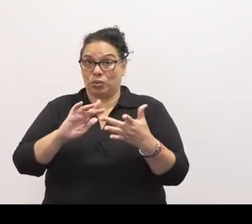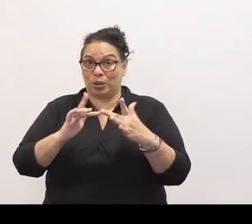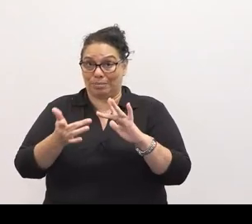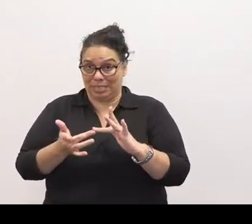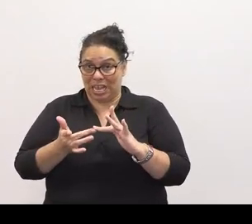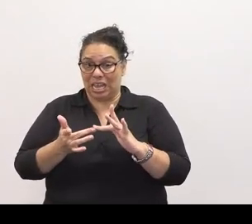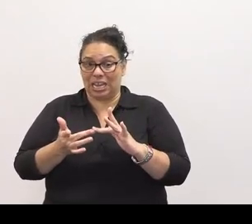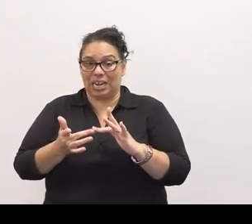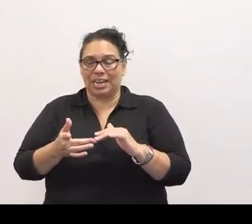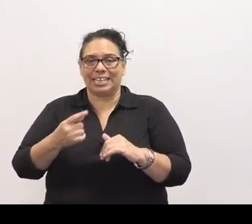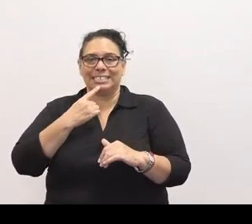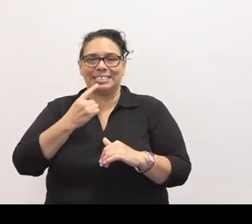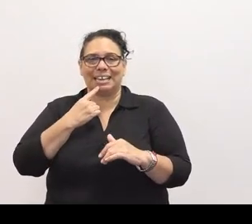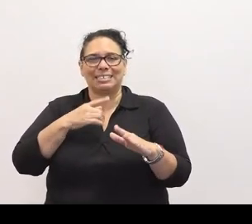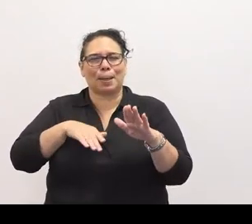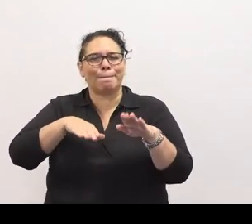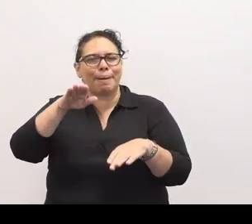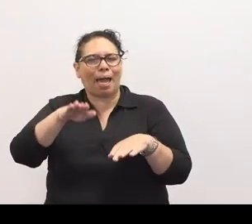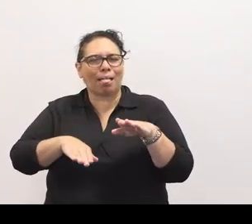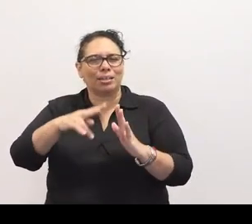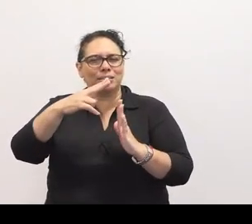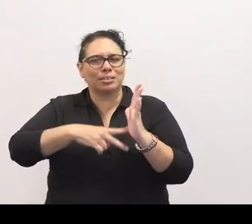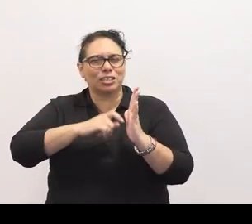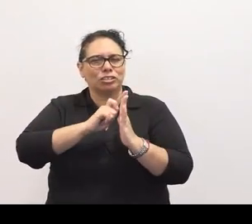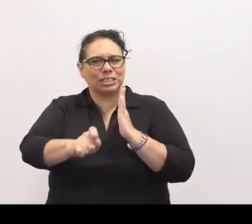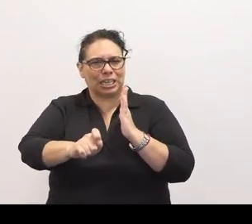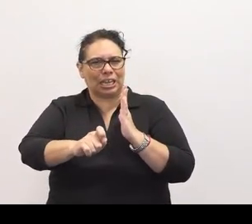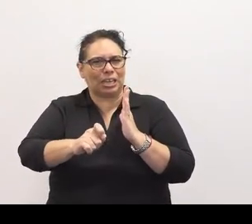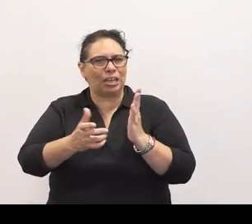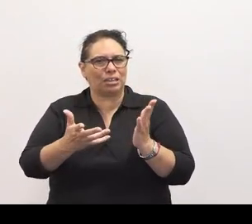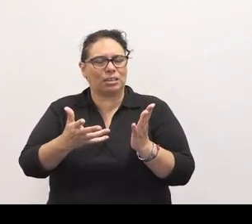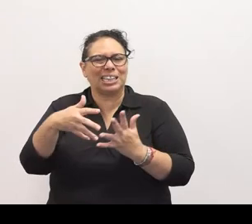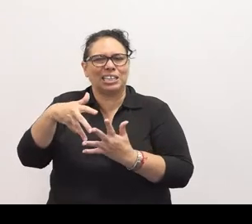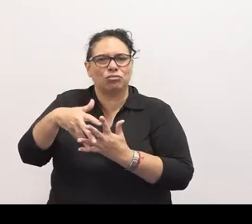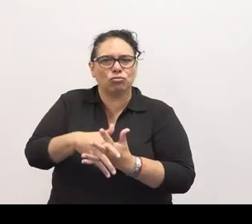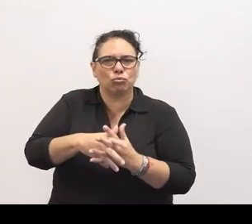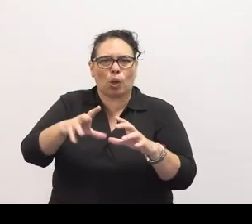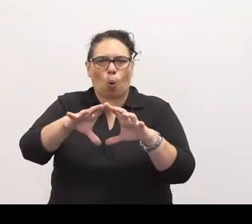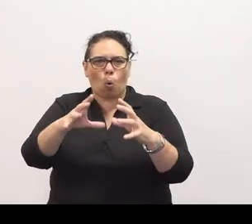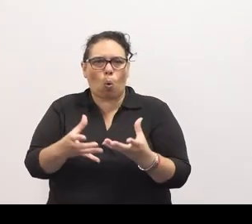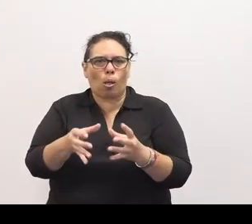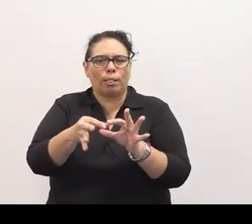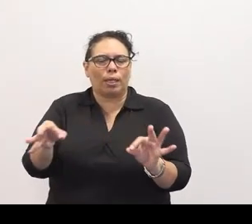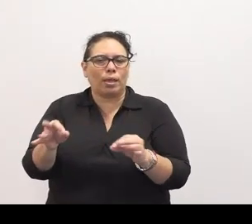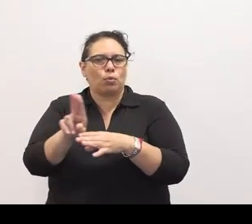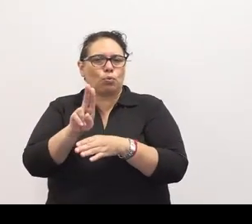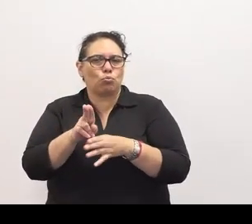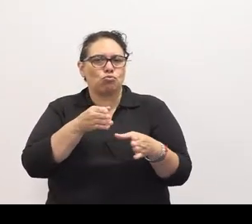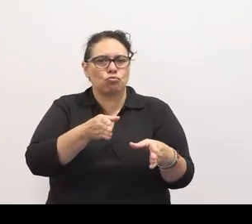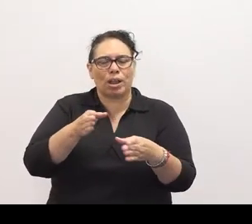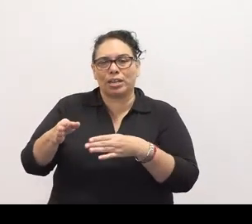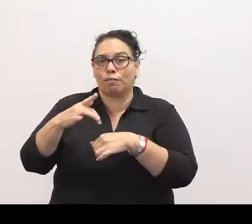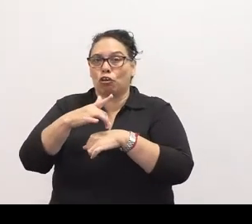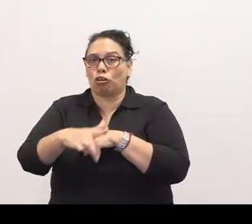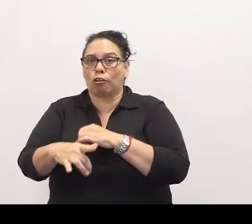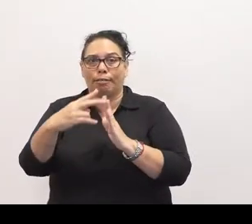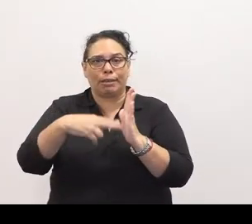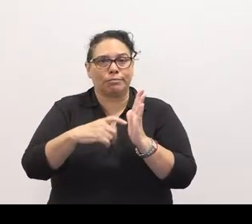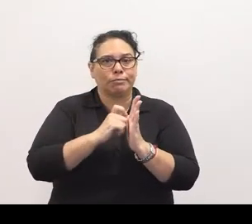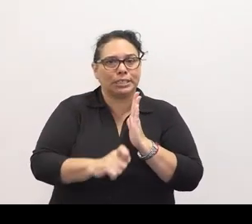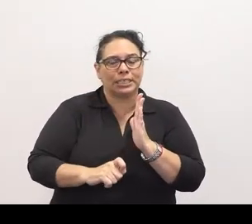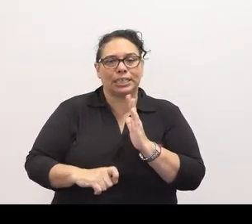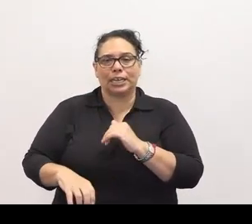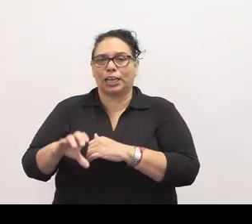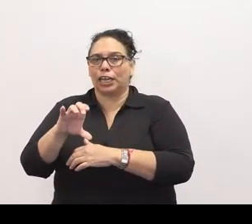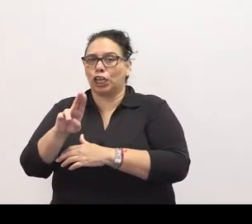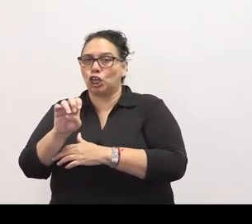term balanced literacy. Balanced literacy has its roots in whole language and uses strategy for early literacy, such as cueing.